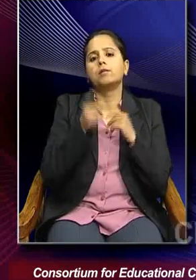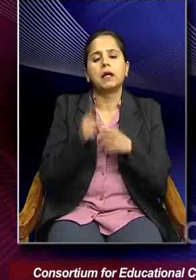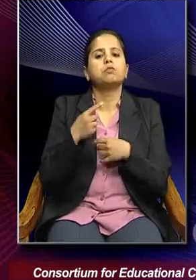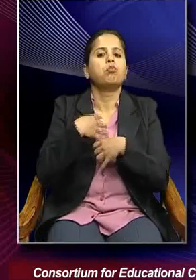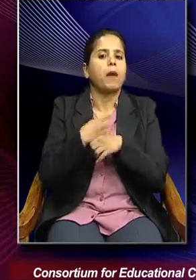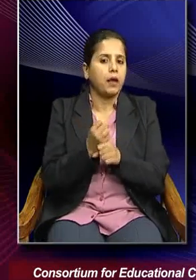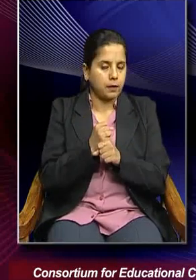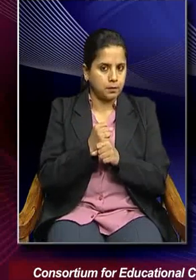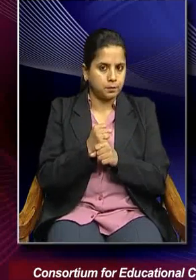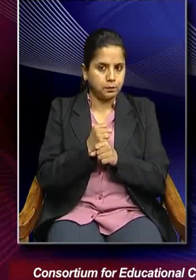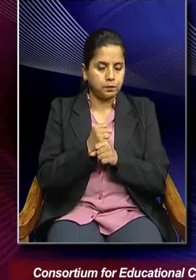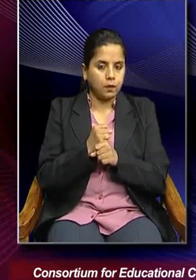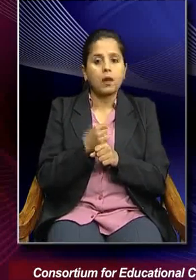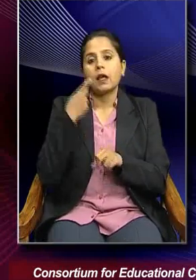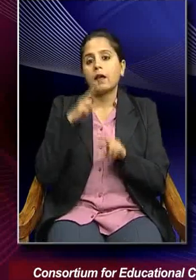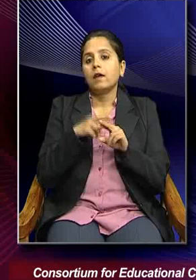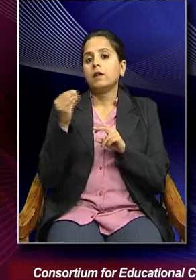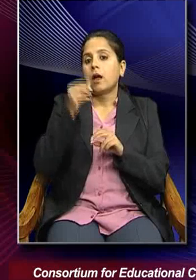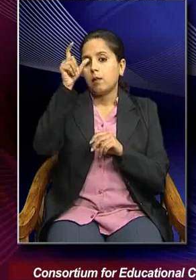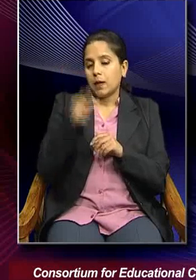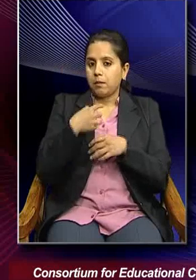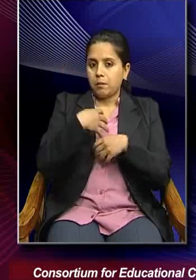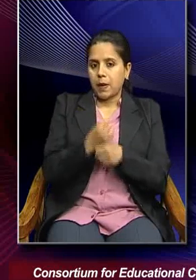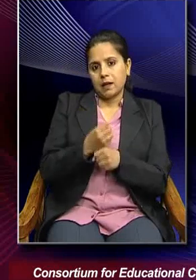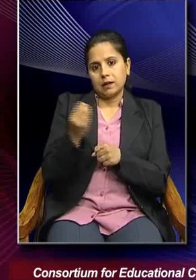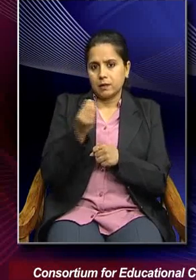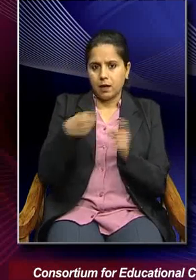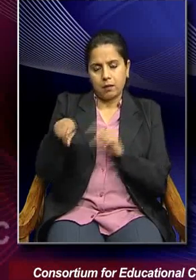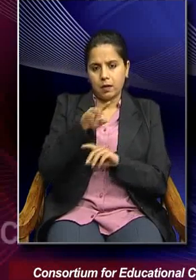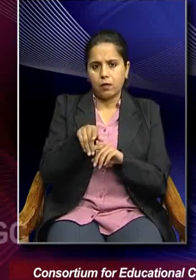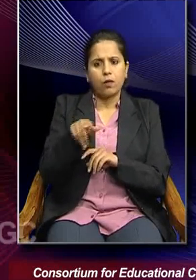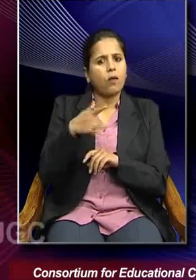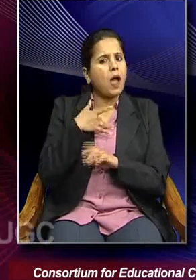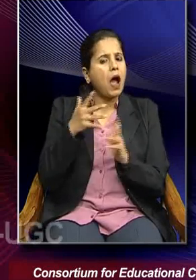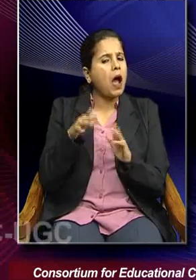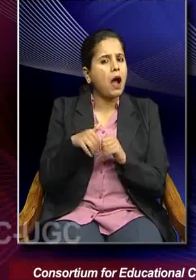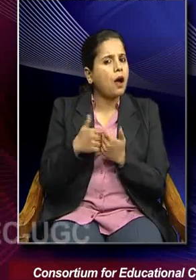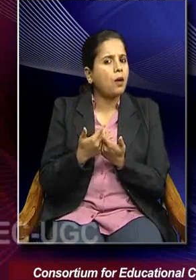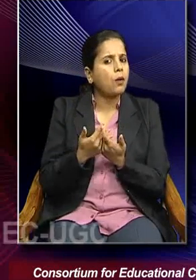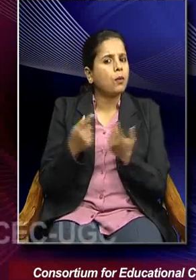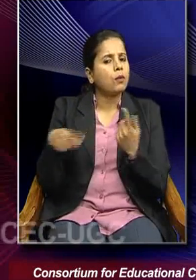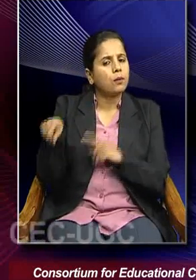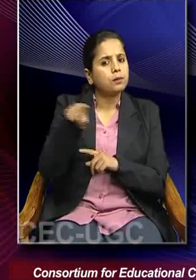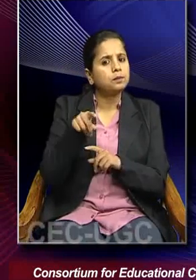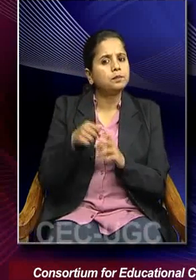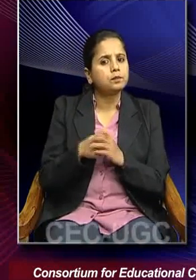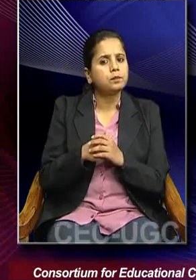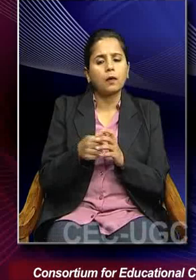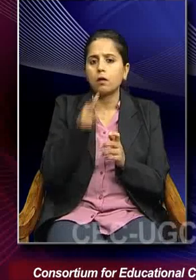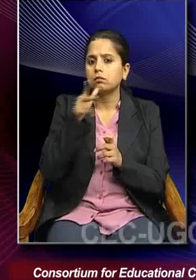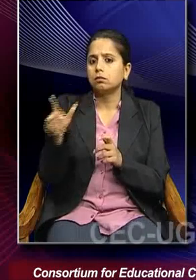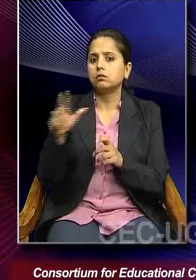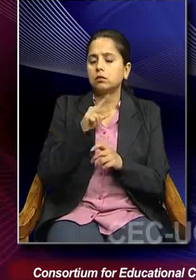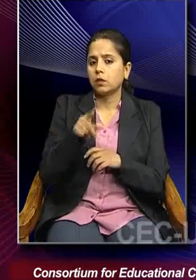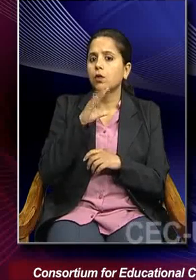created. So, if somebody creates something, what is it that will tell us that